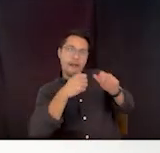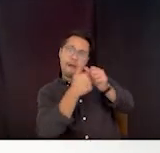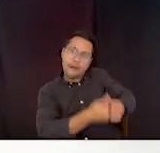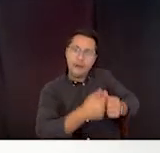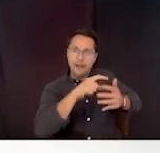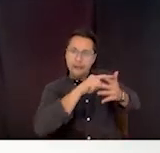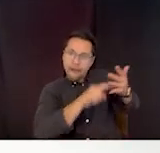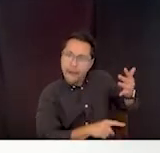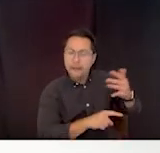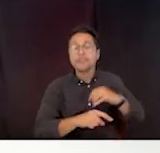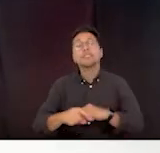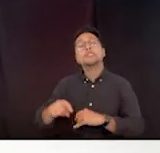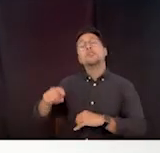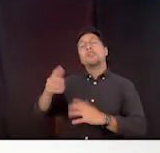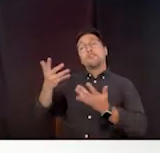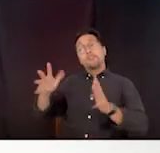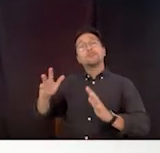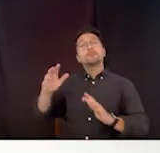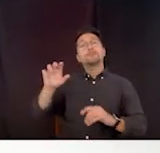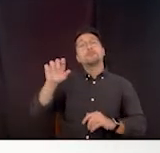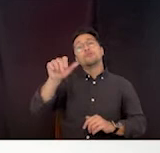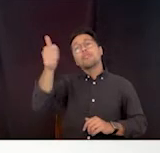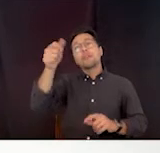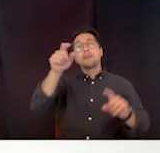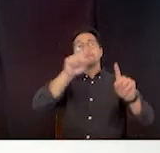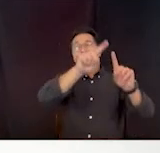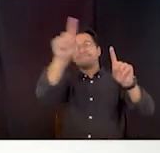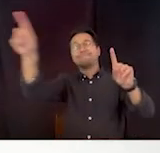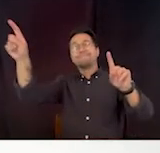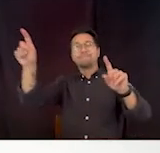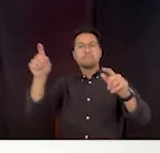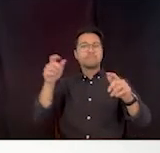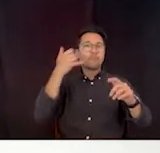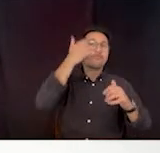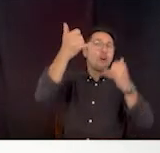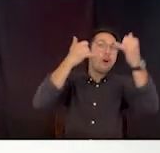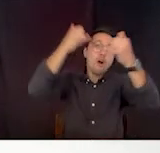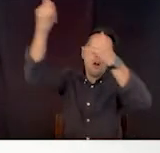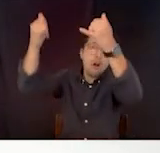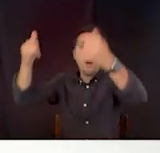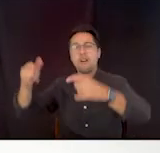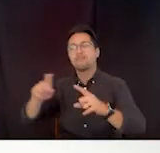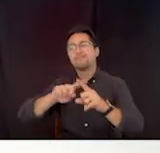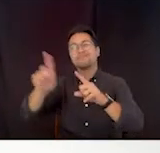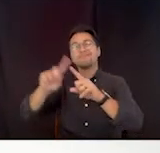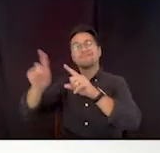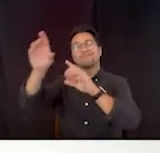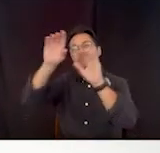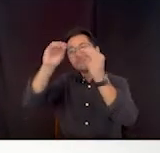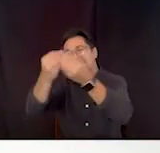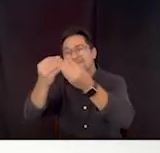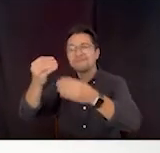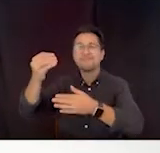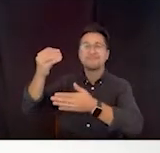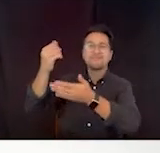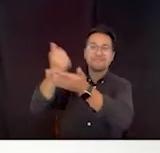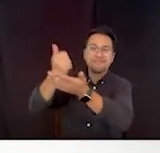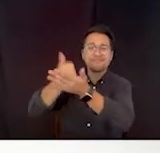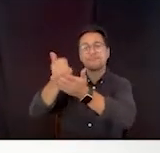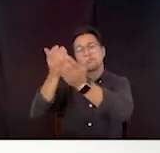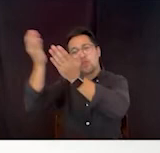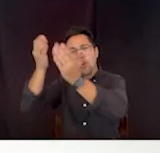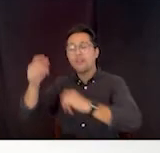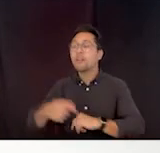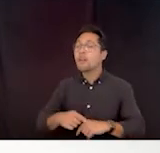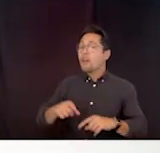you've kind of calling around and you've gotten those provision of services, and again, these are usually medically based services, this is where you will get to learn something